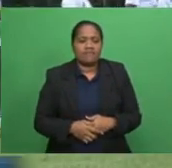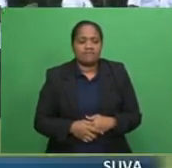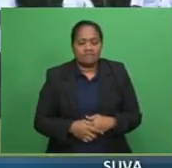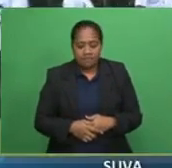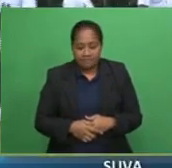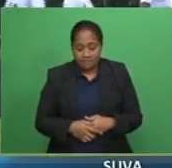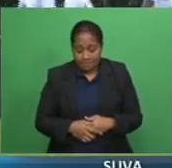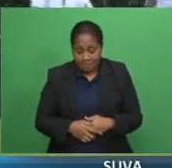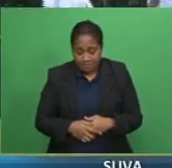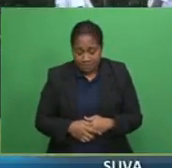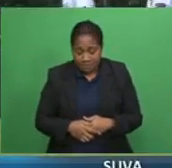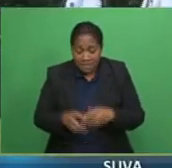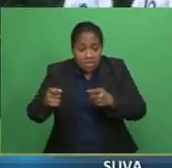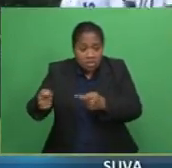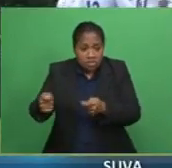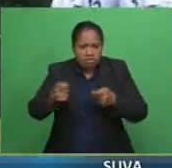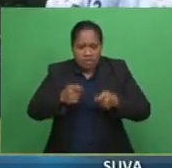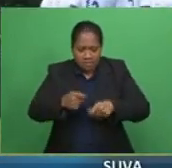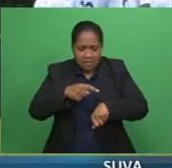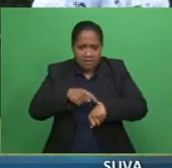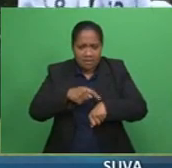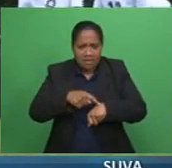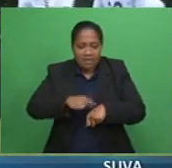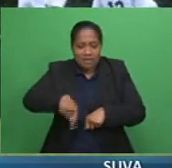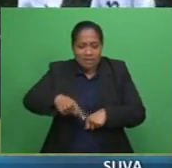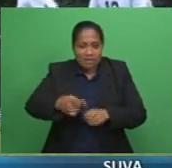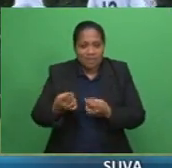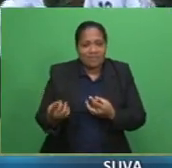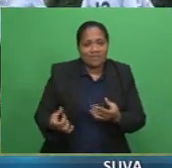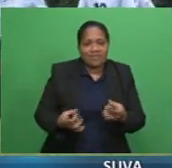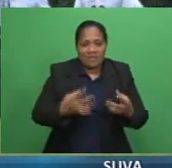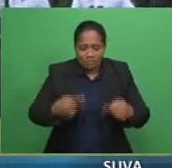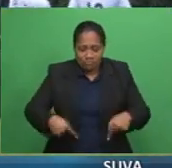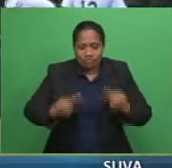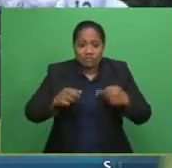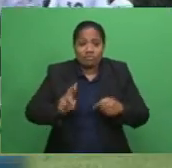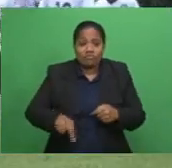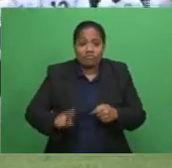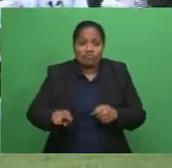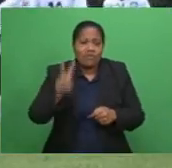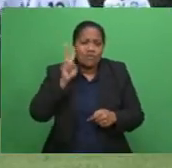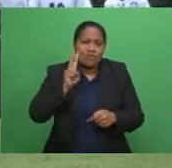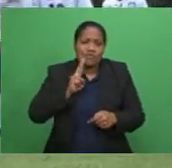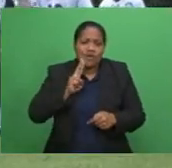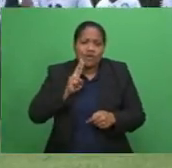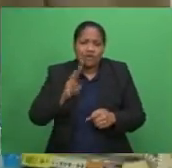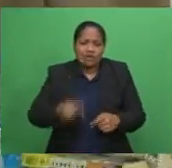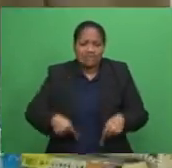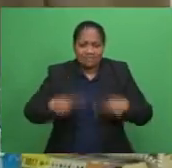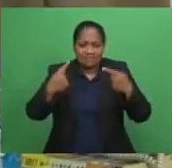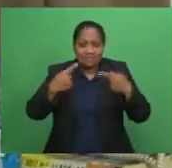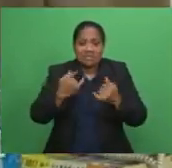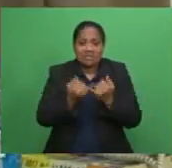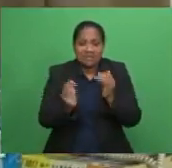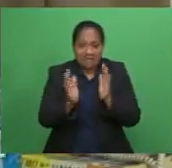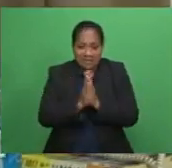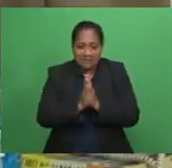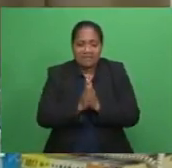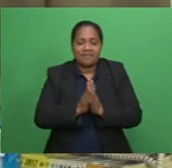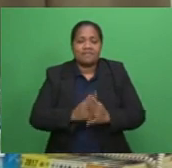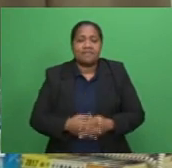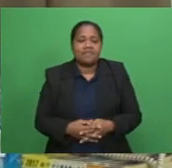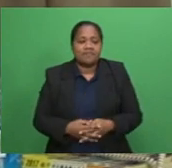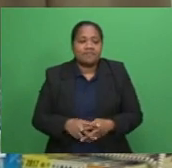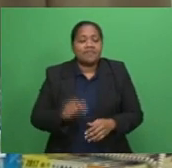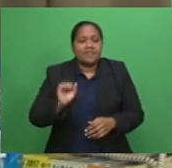The transfer is timely as Suva prepares to face Rewa in the Vodafone Premier League on Sunday. This is very good news